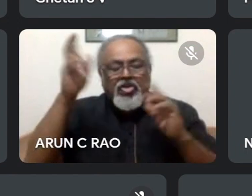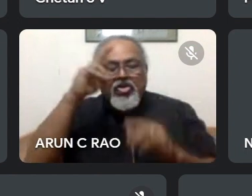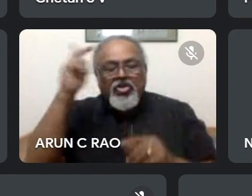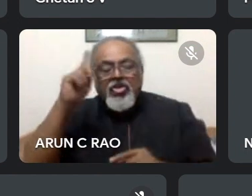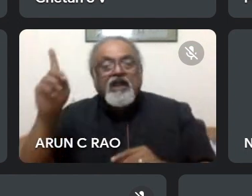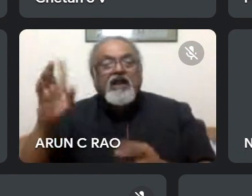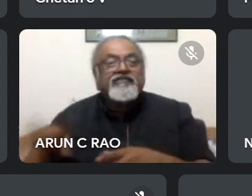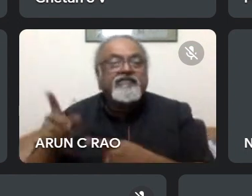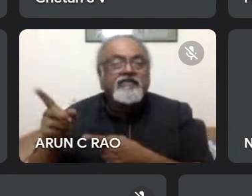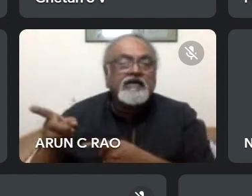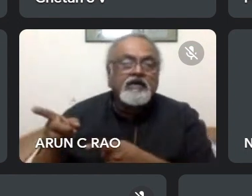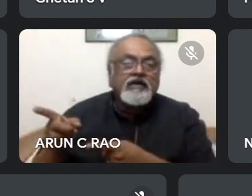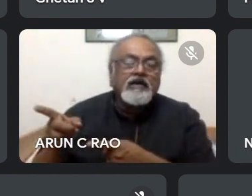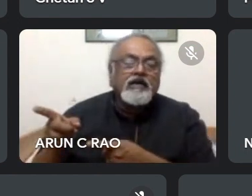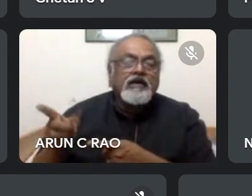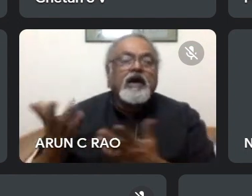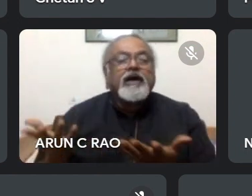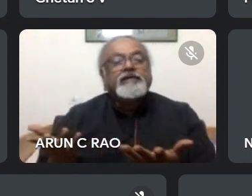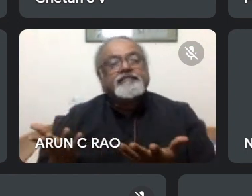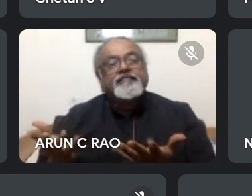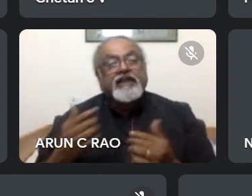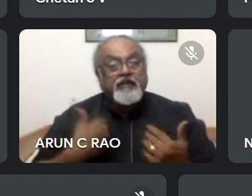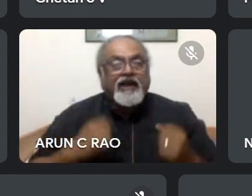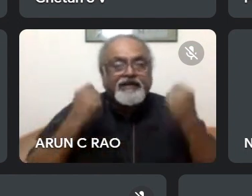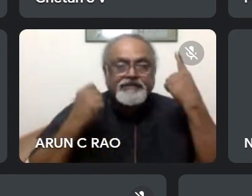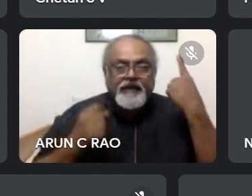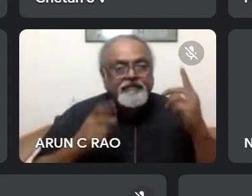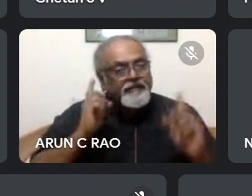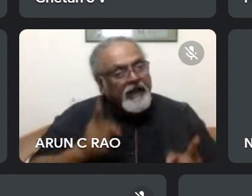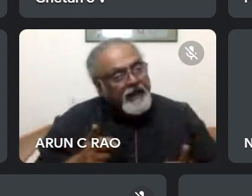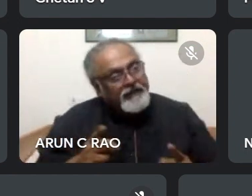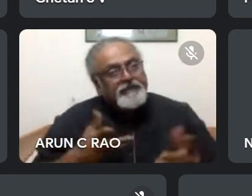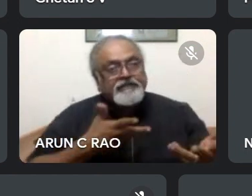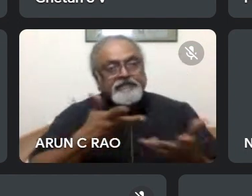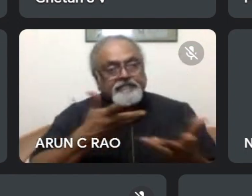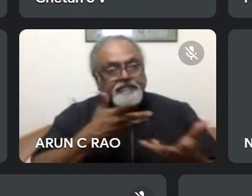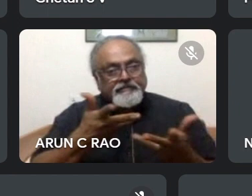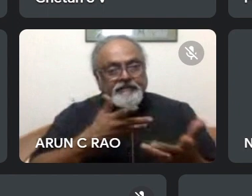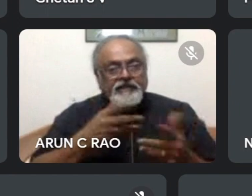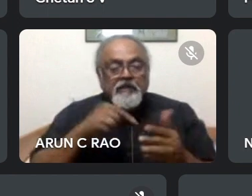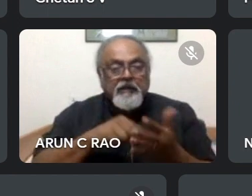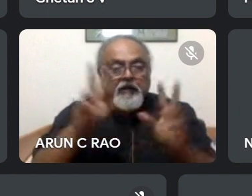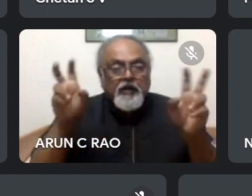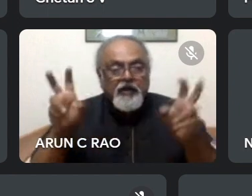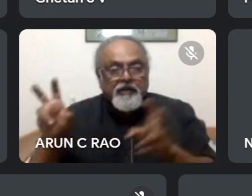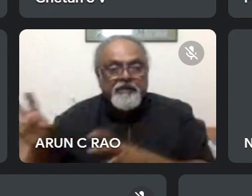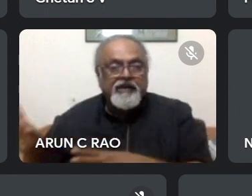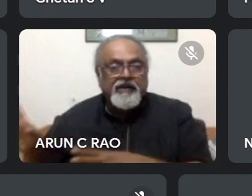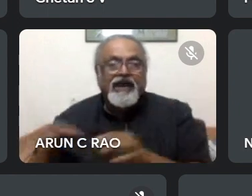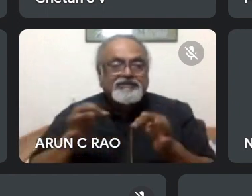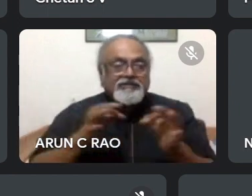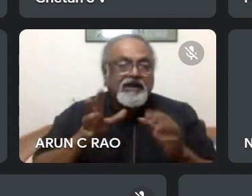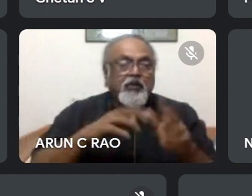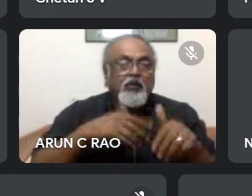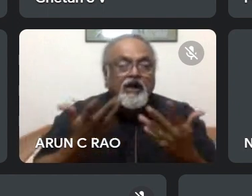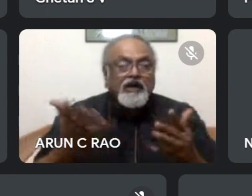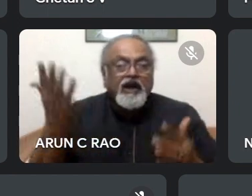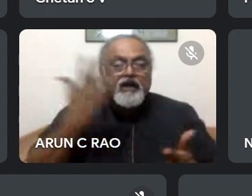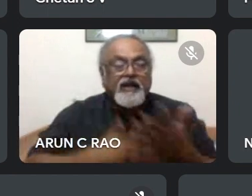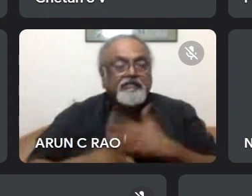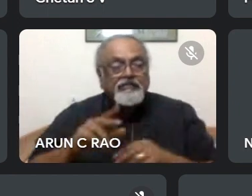realized we need to talk about these things more often. And we had an accessibility network. We were doing a